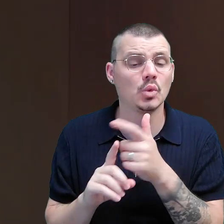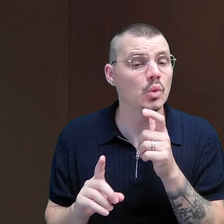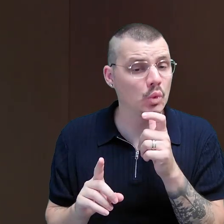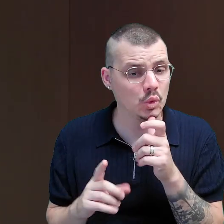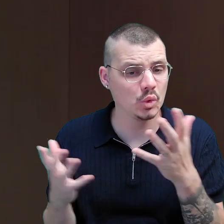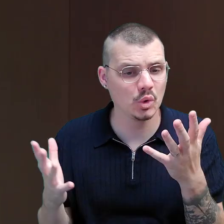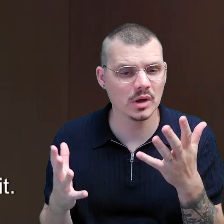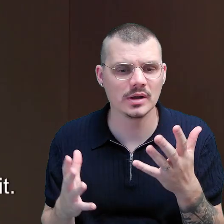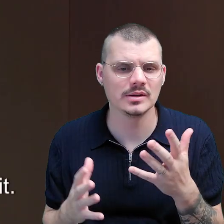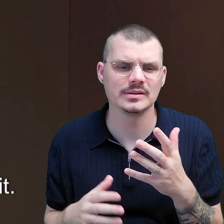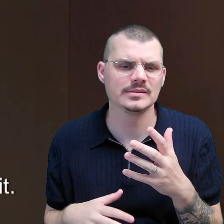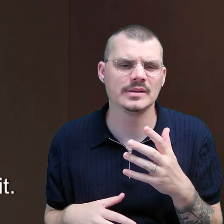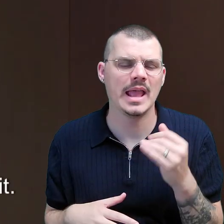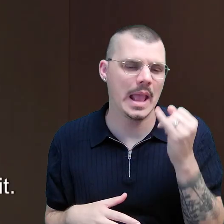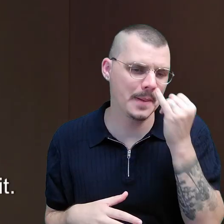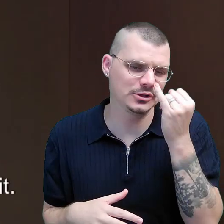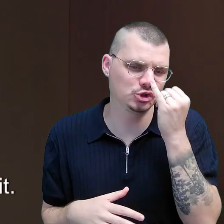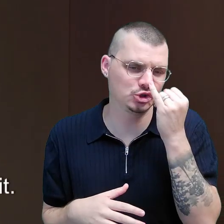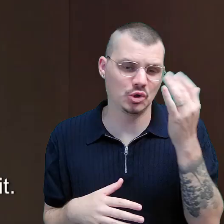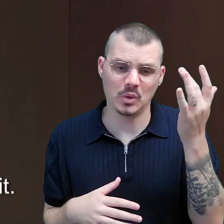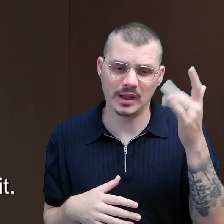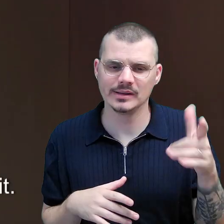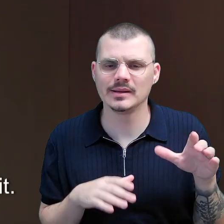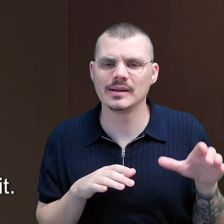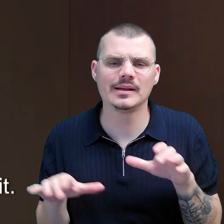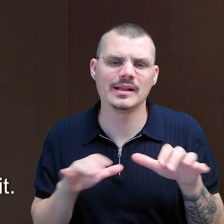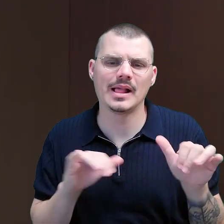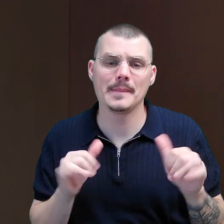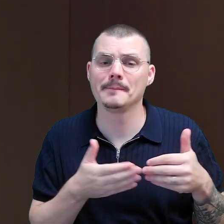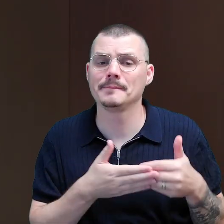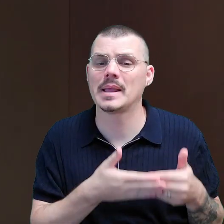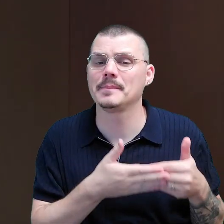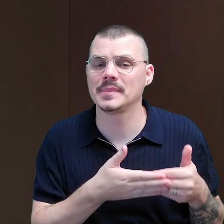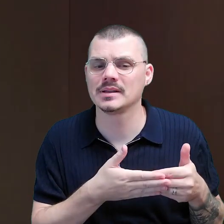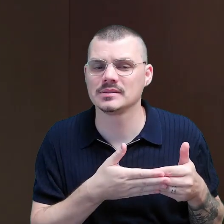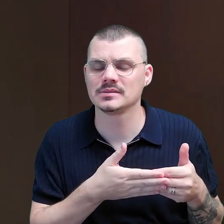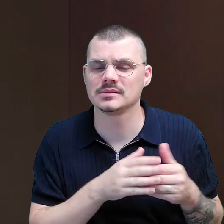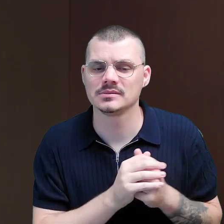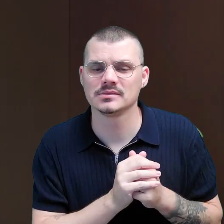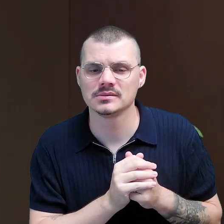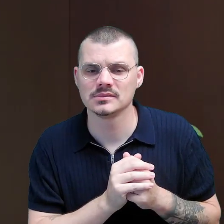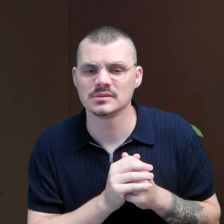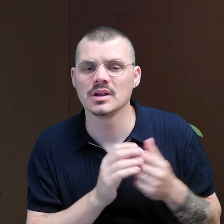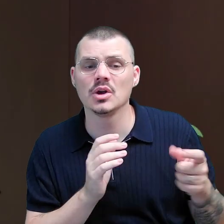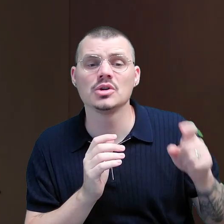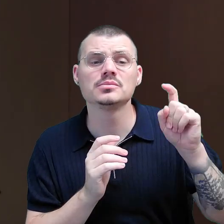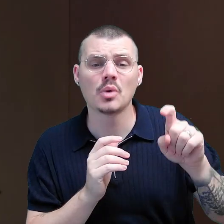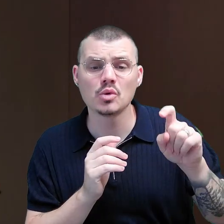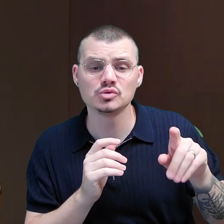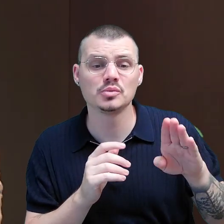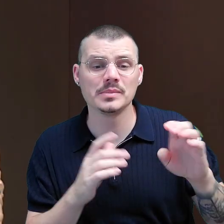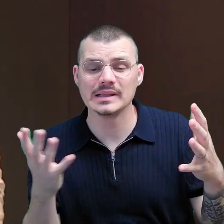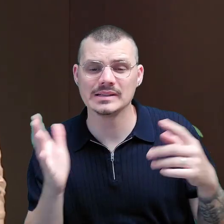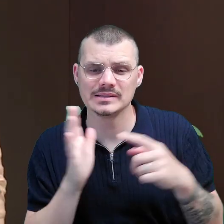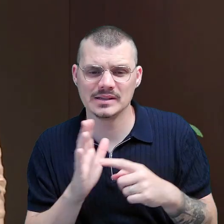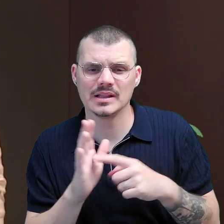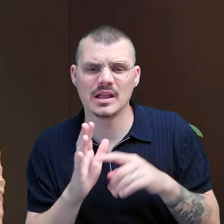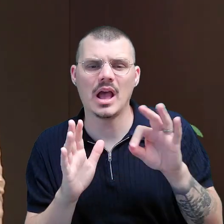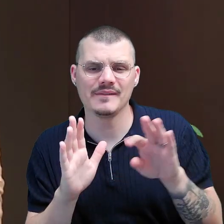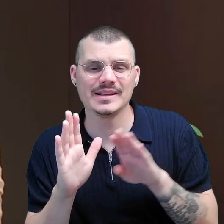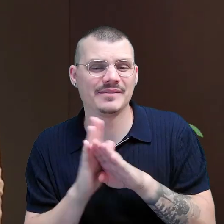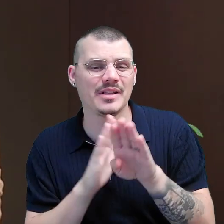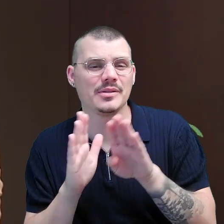immature doing something like a baby would do it. It was supposed to be symptomatic of